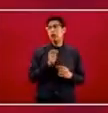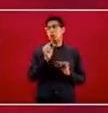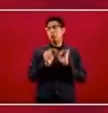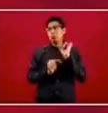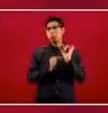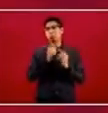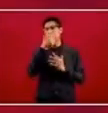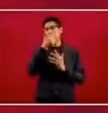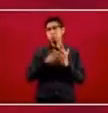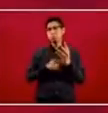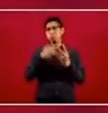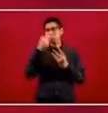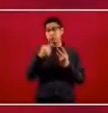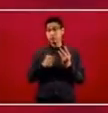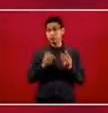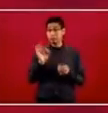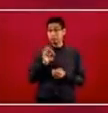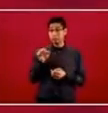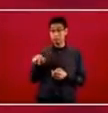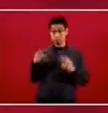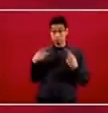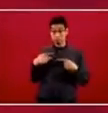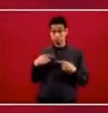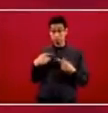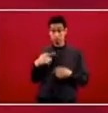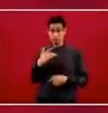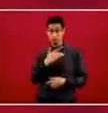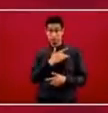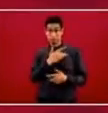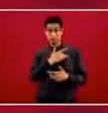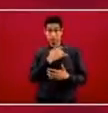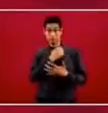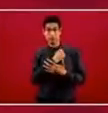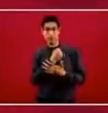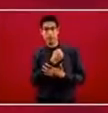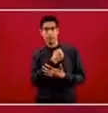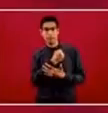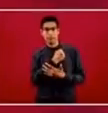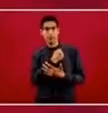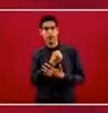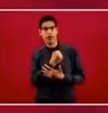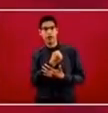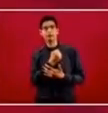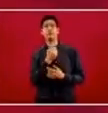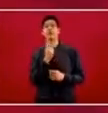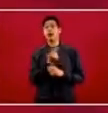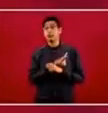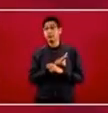like heart attack code, which is a similar system, a communication system,